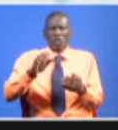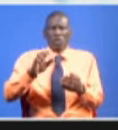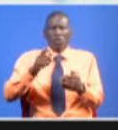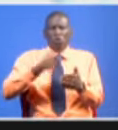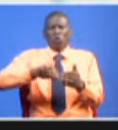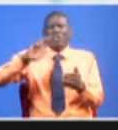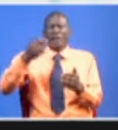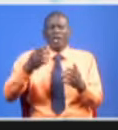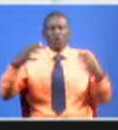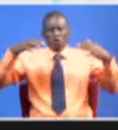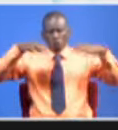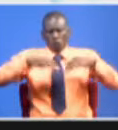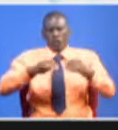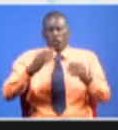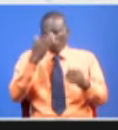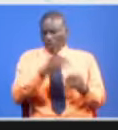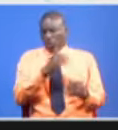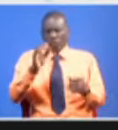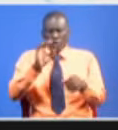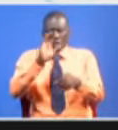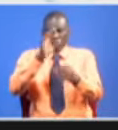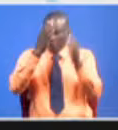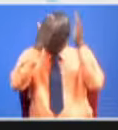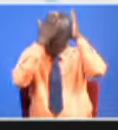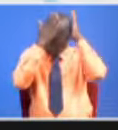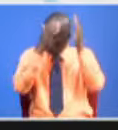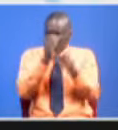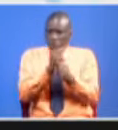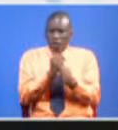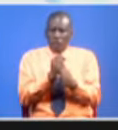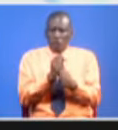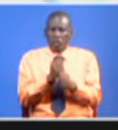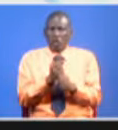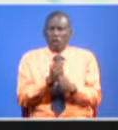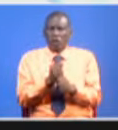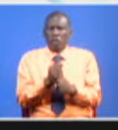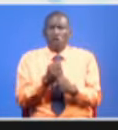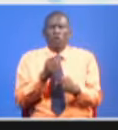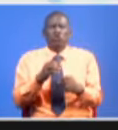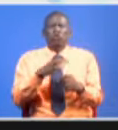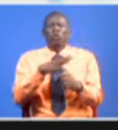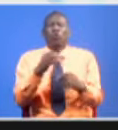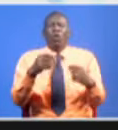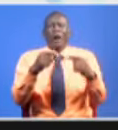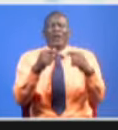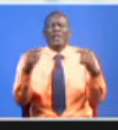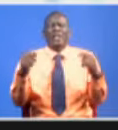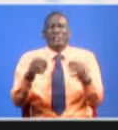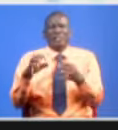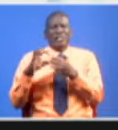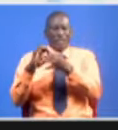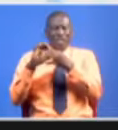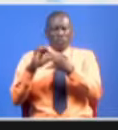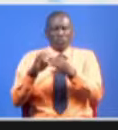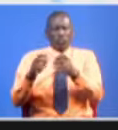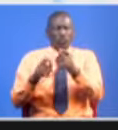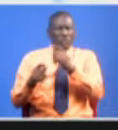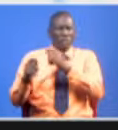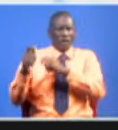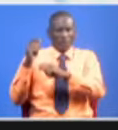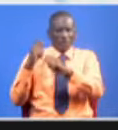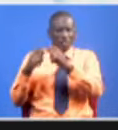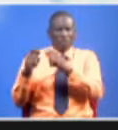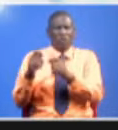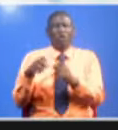Catholic Bishops did was voice a long-standing tradition. If you remember the Gitaris,